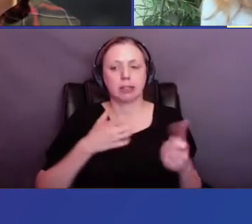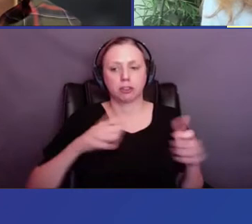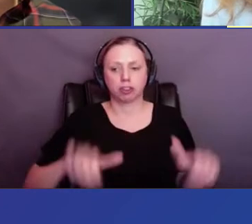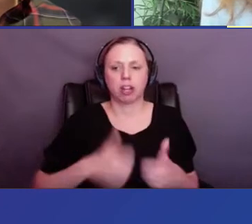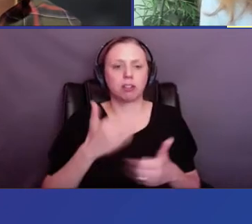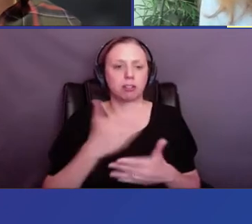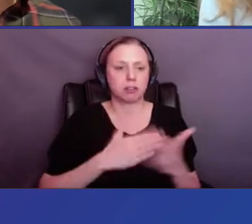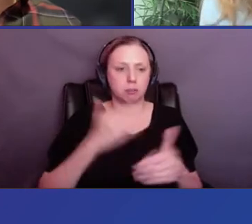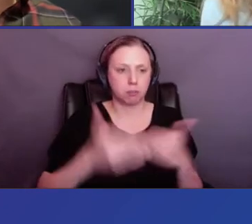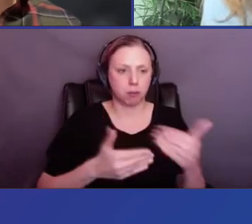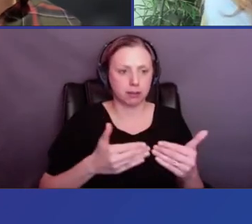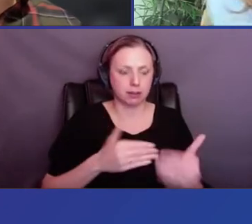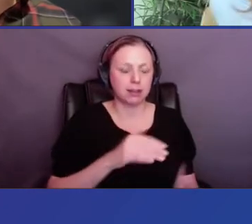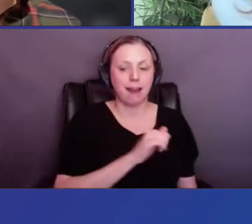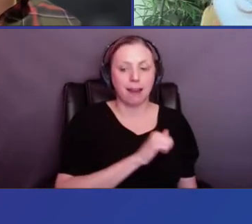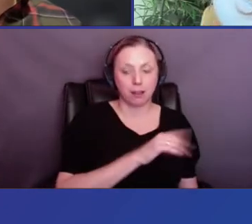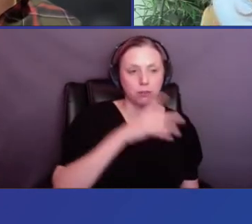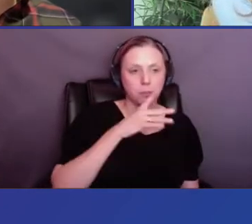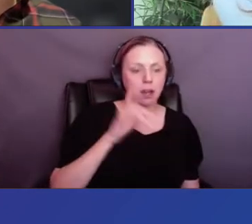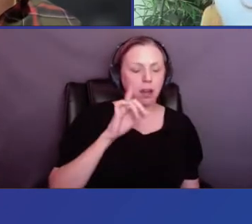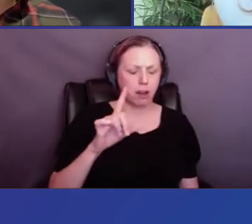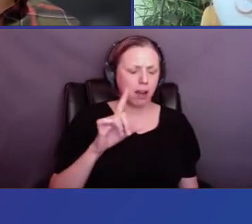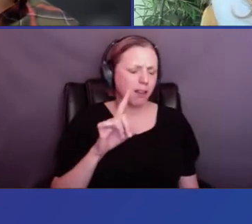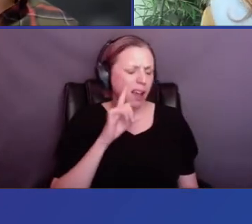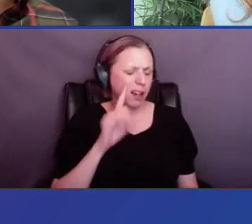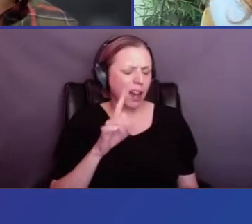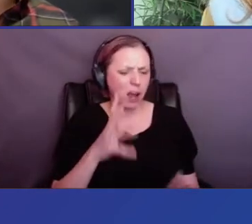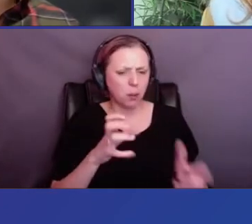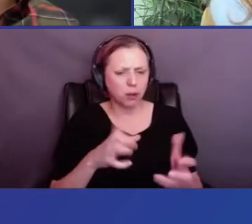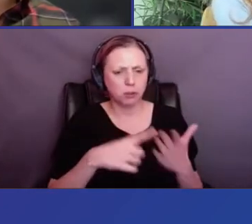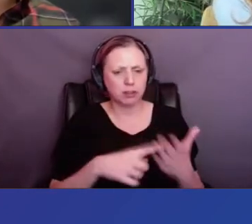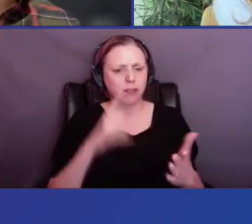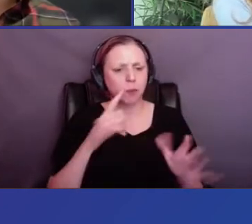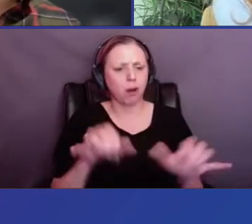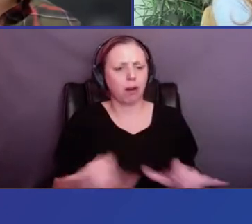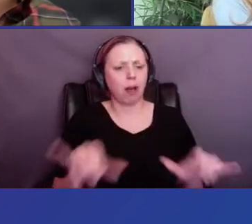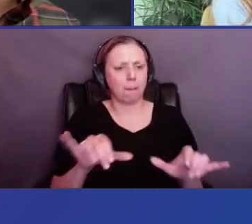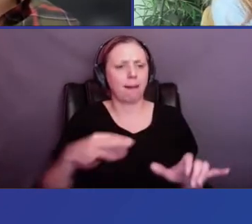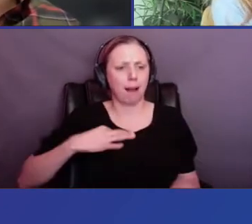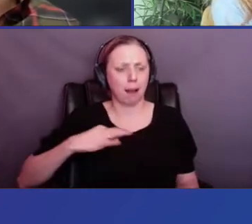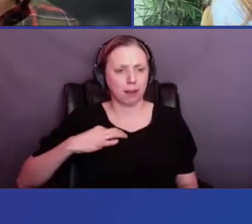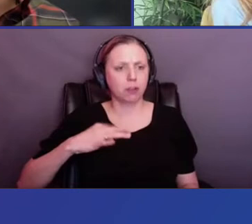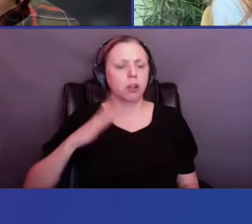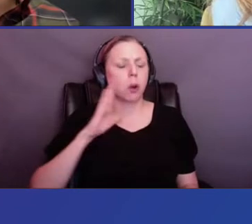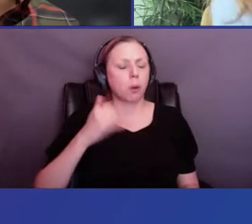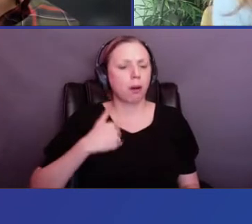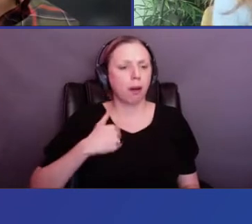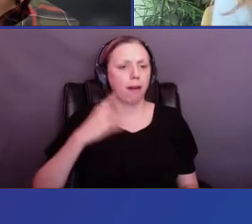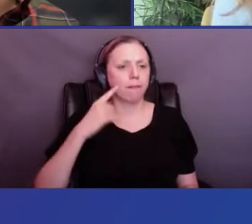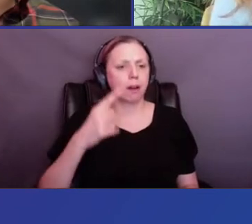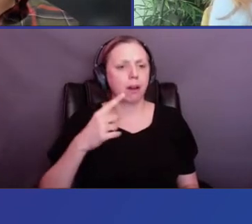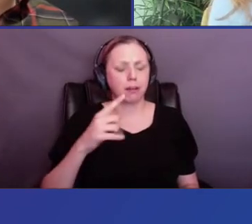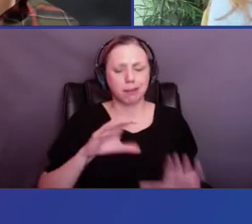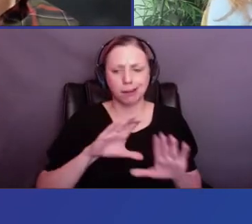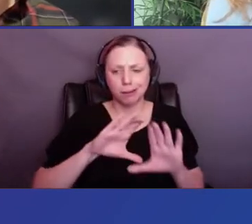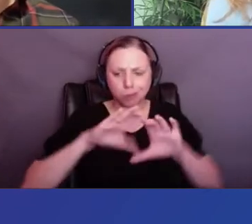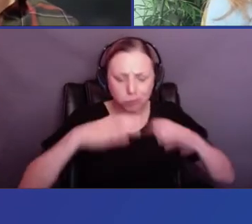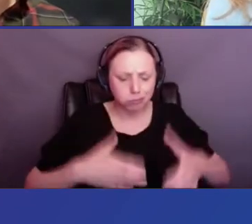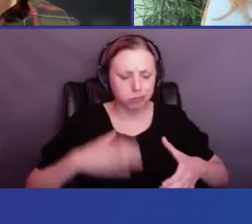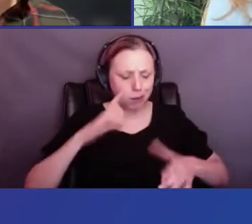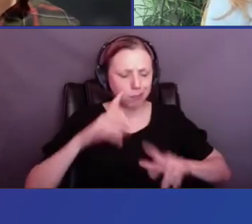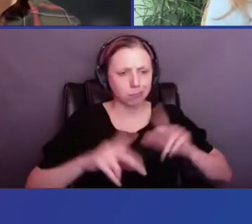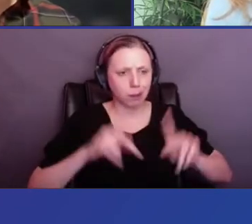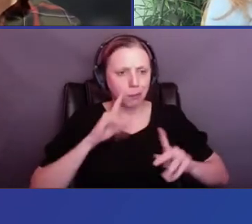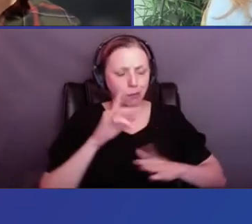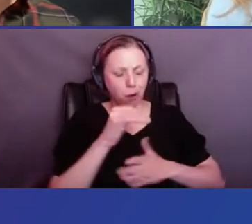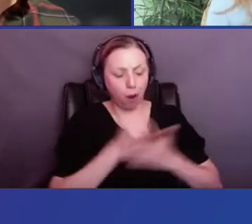And for context of the committee and common application, there is a coalition of New York-based arts funders that gather